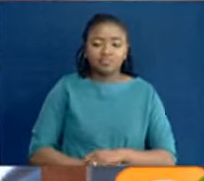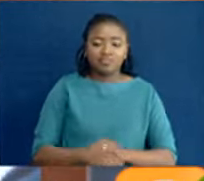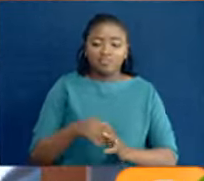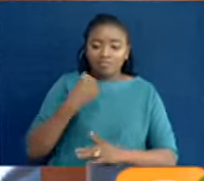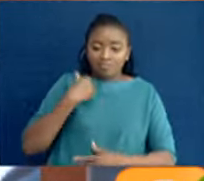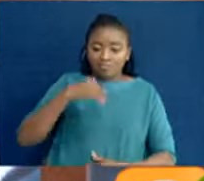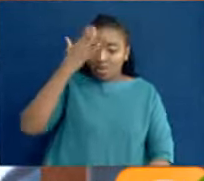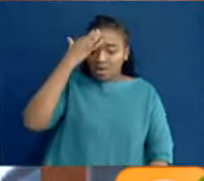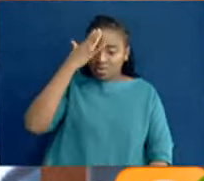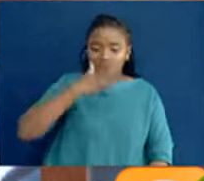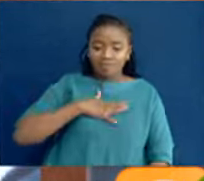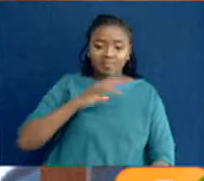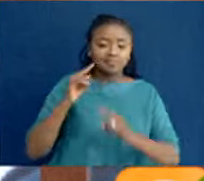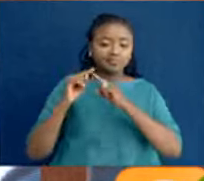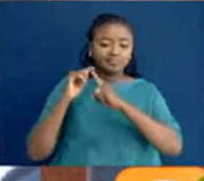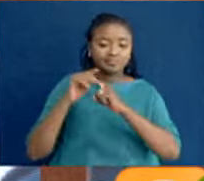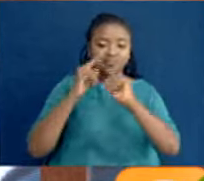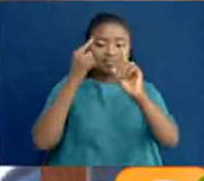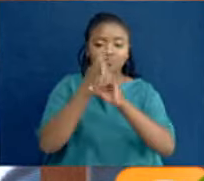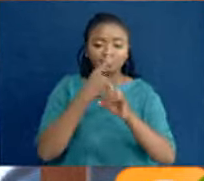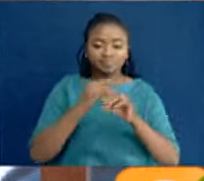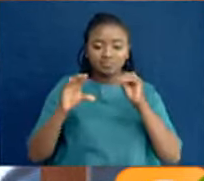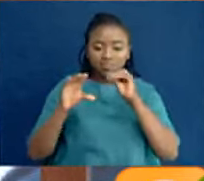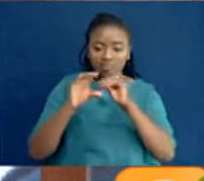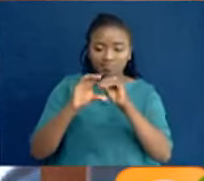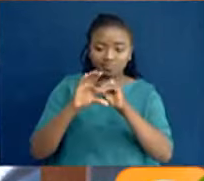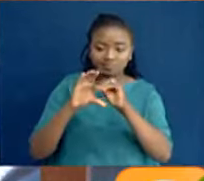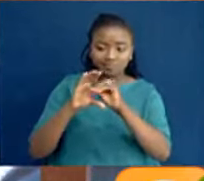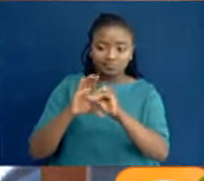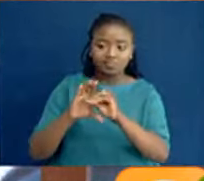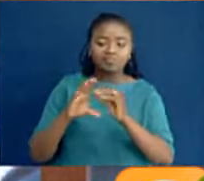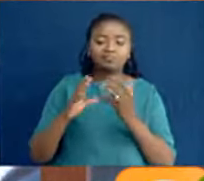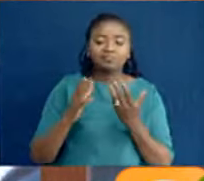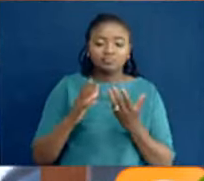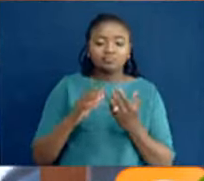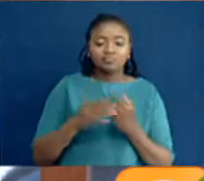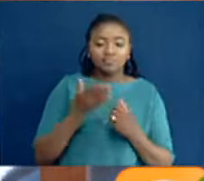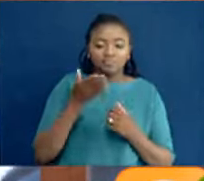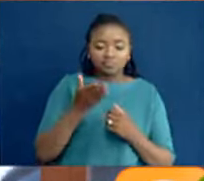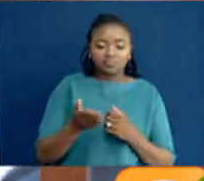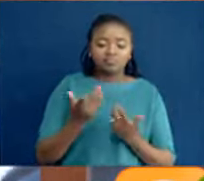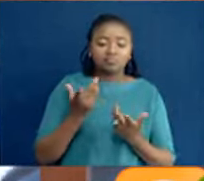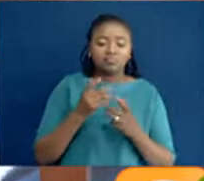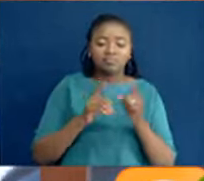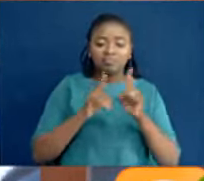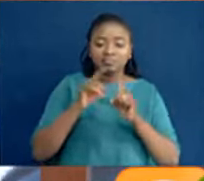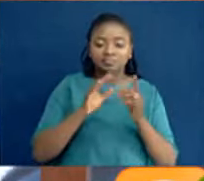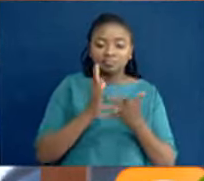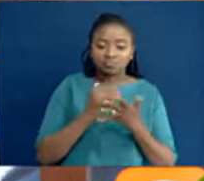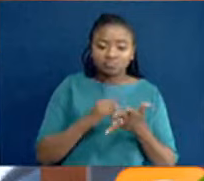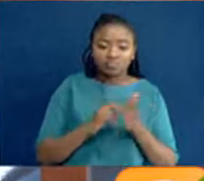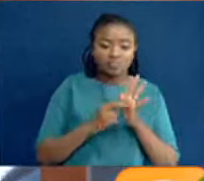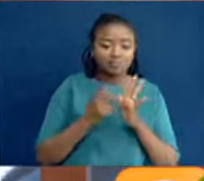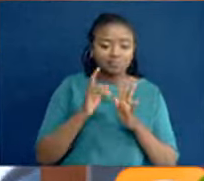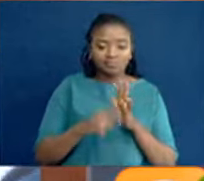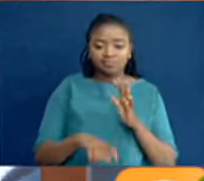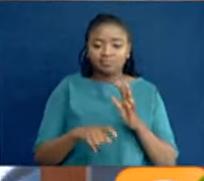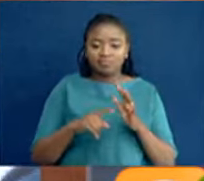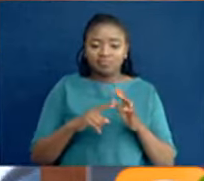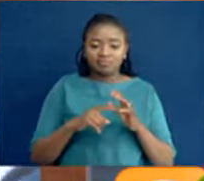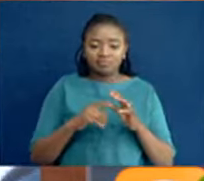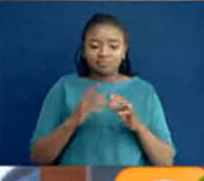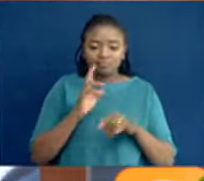experience with the investments in the transport sector, yeah, that if all those five lines are going to be invested by this